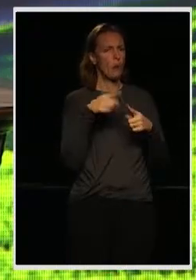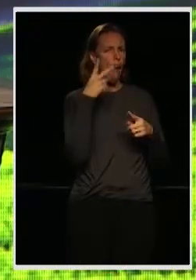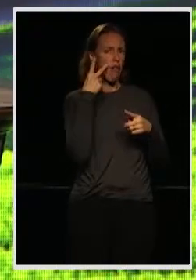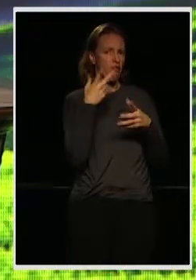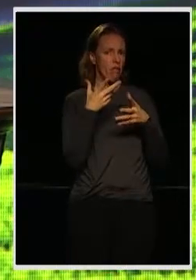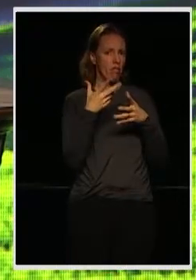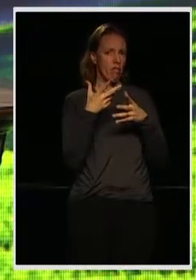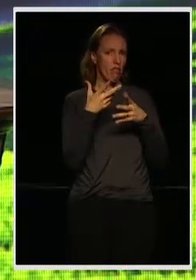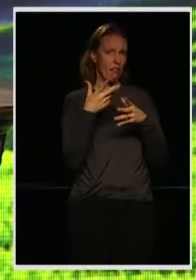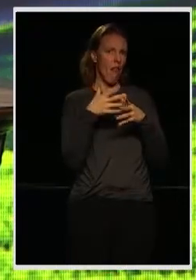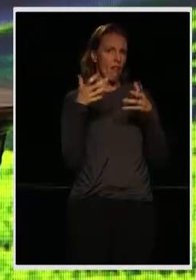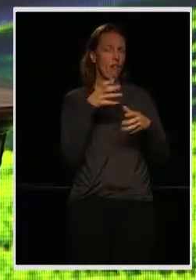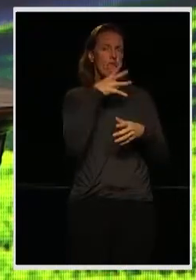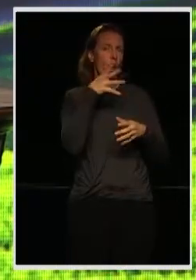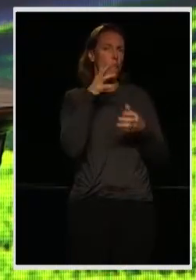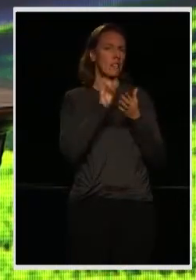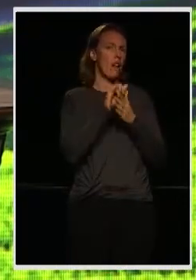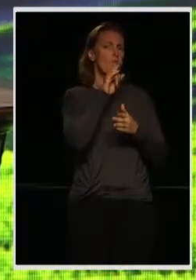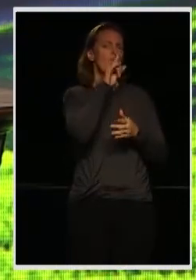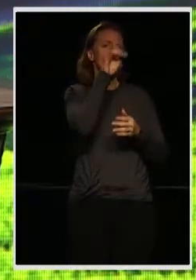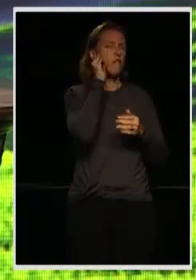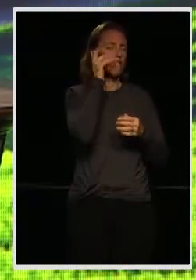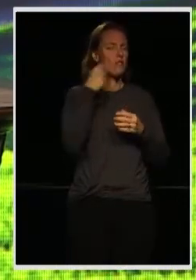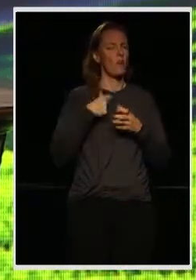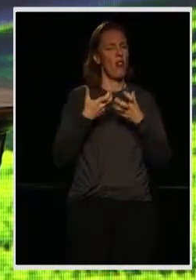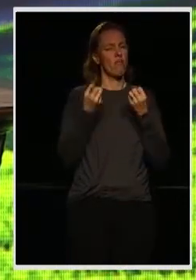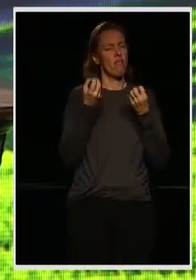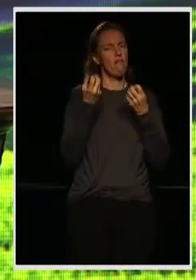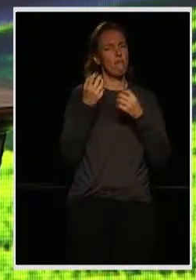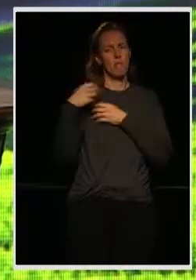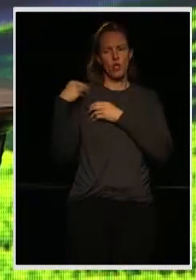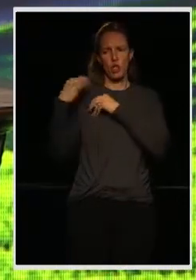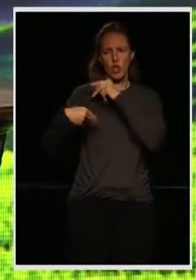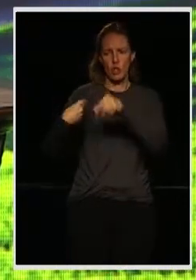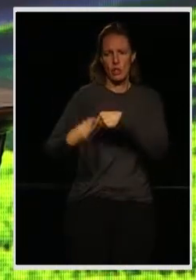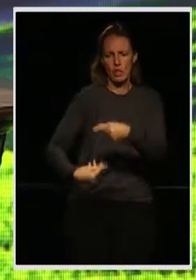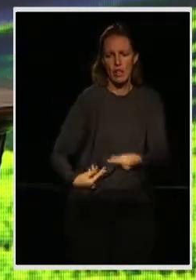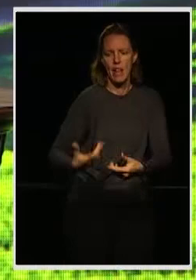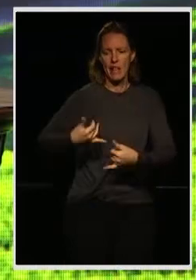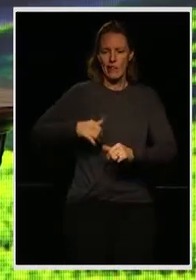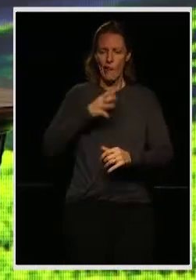it within, a lot of them are multi-generational farmers, and they might still be farming